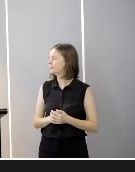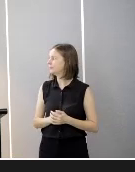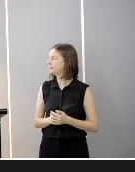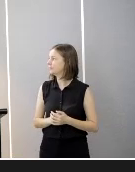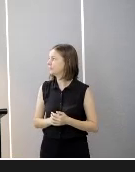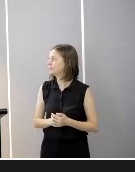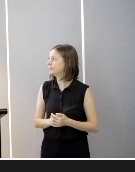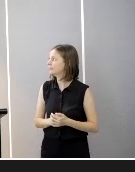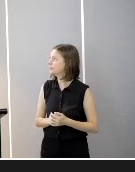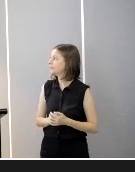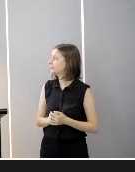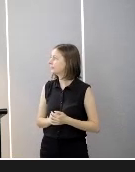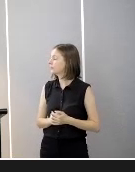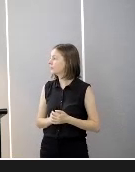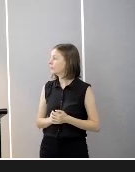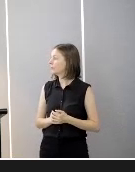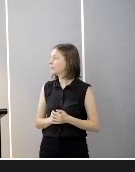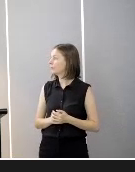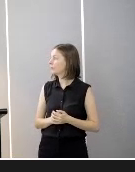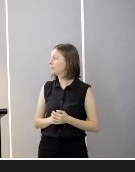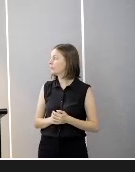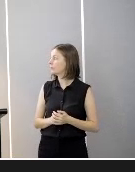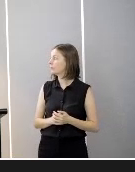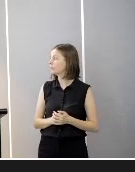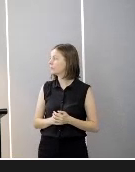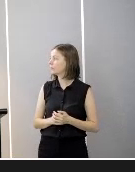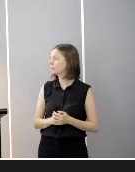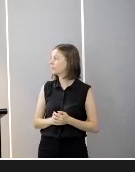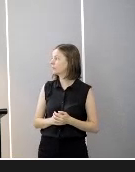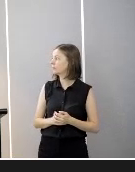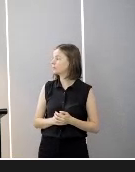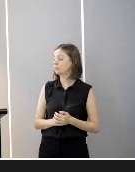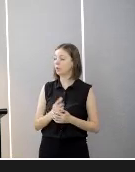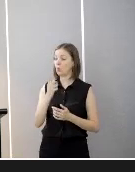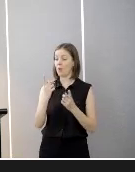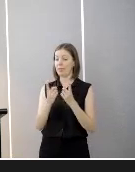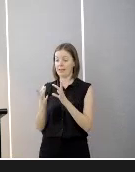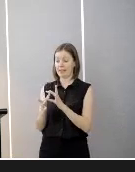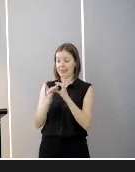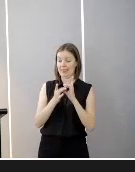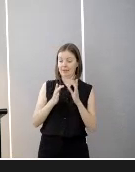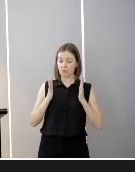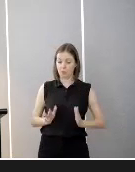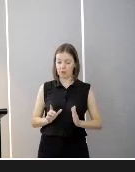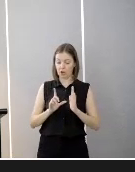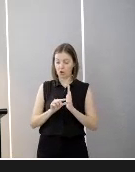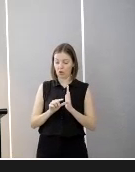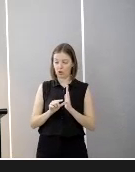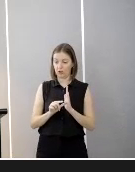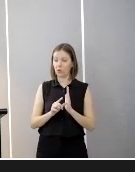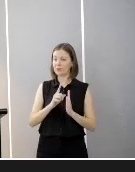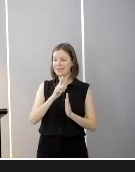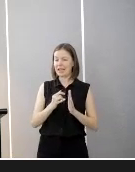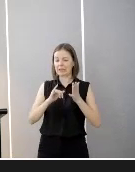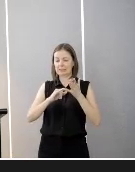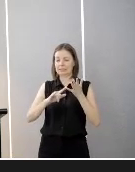So one of the things that's a part of our model that's linked to this body clock issue is we've proposed that there's a subtype of